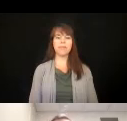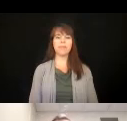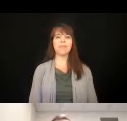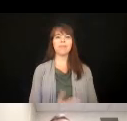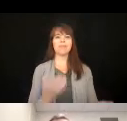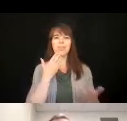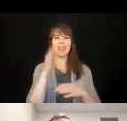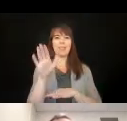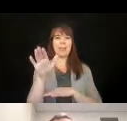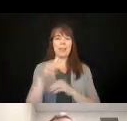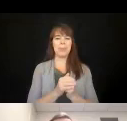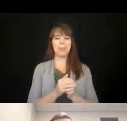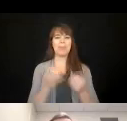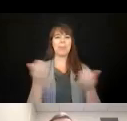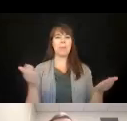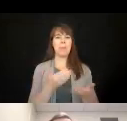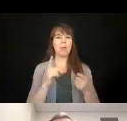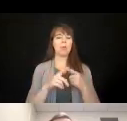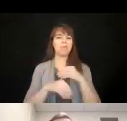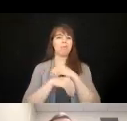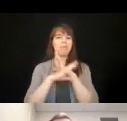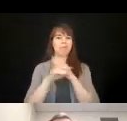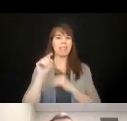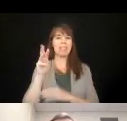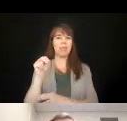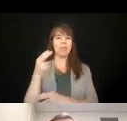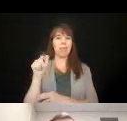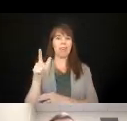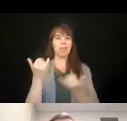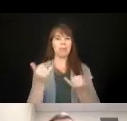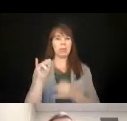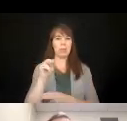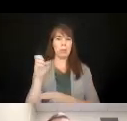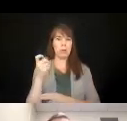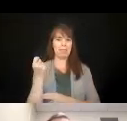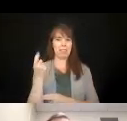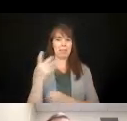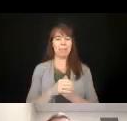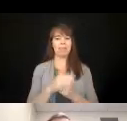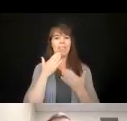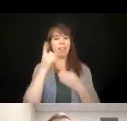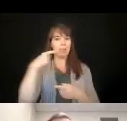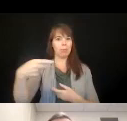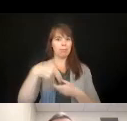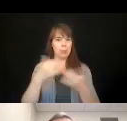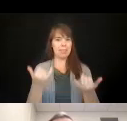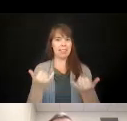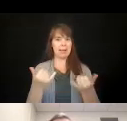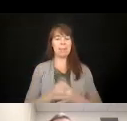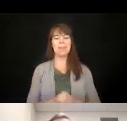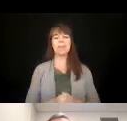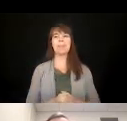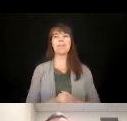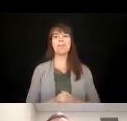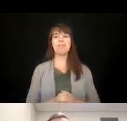Good afternoon, and welcome to the virtual town hall for June 11th. Thank you for joining us today.